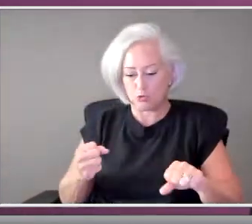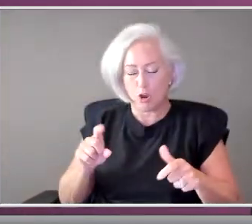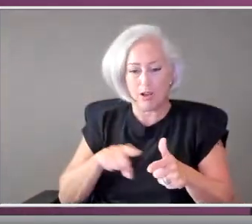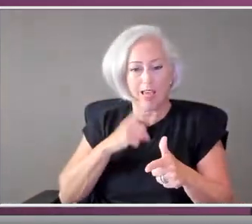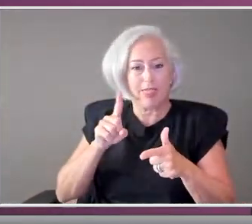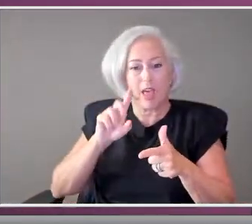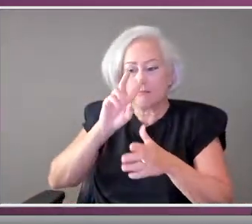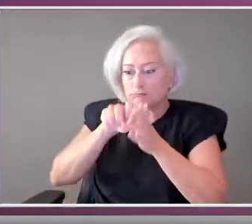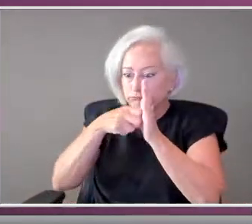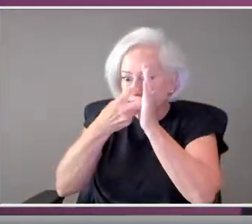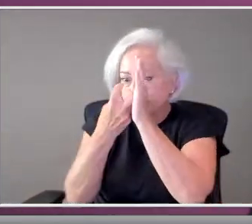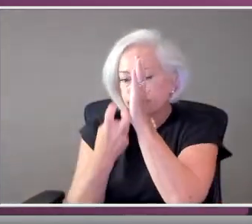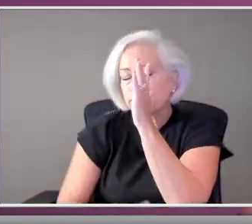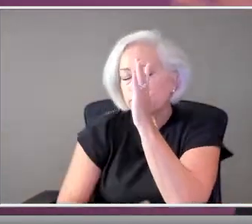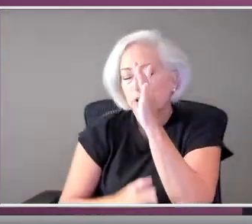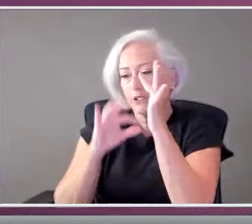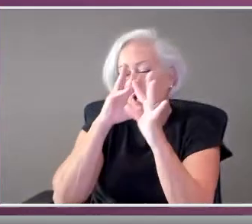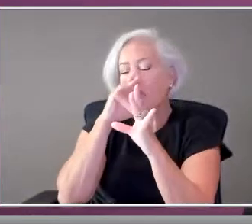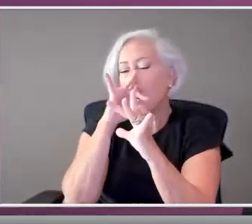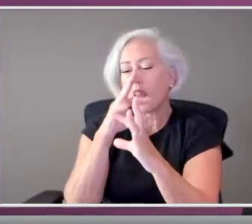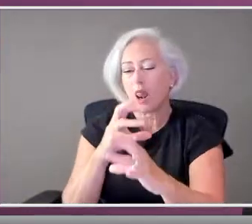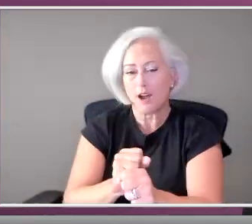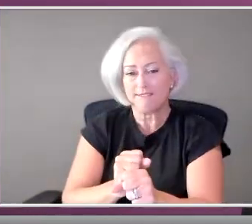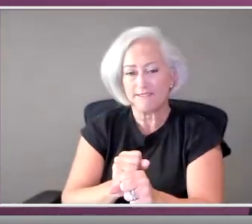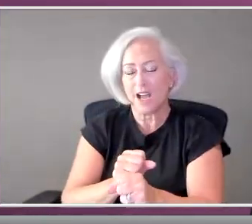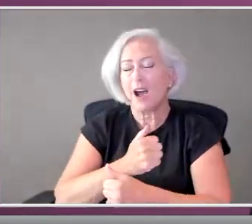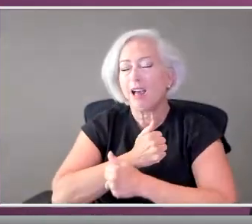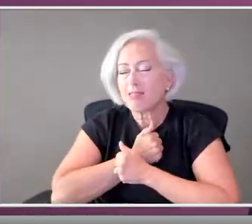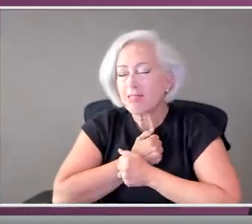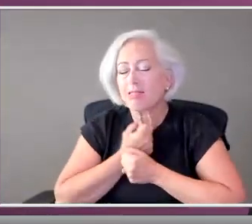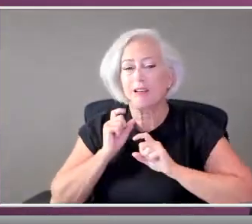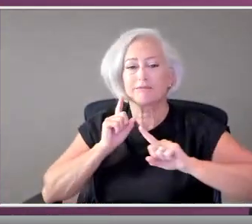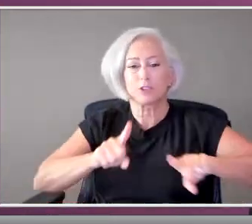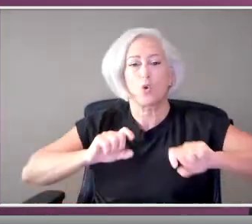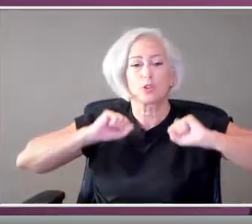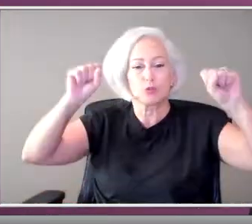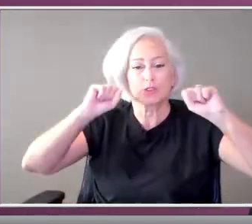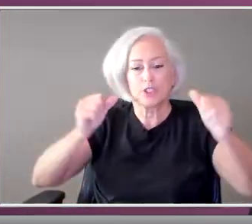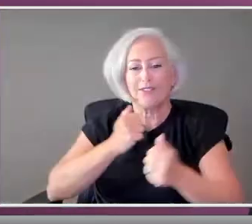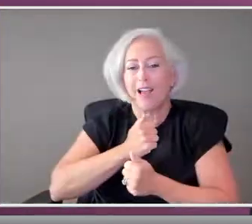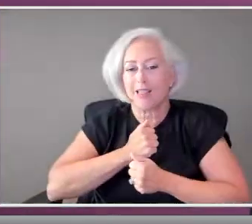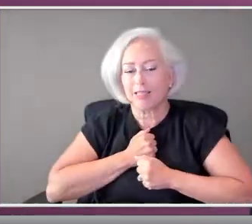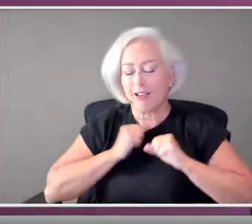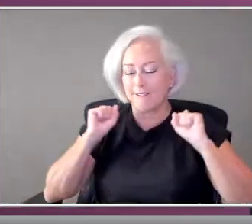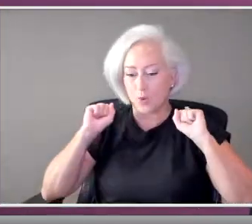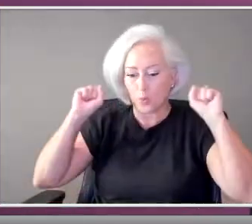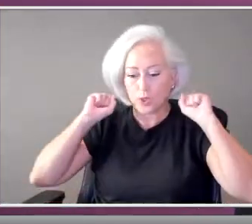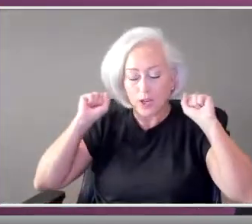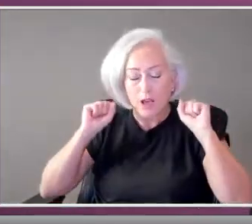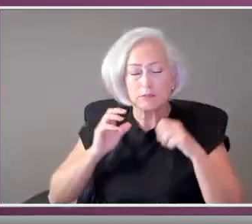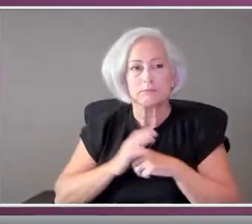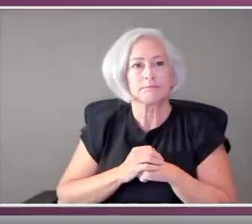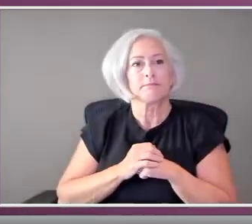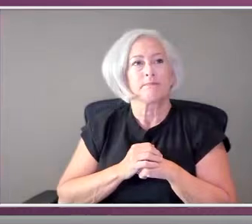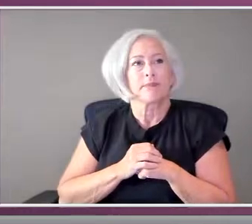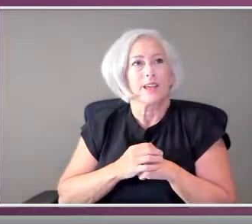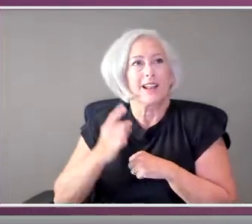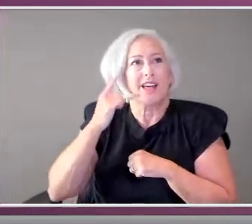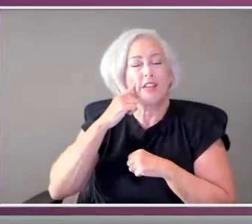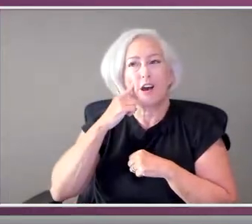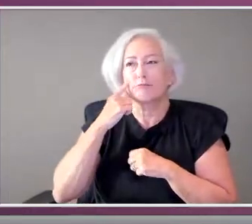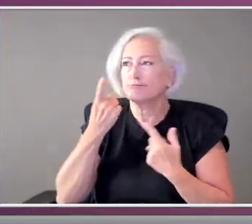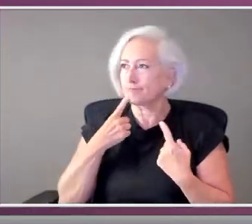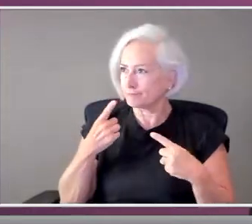I absolutely love going to the gym and I love working out. And I thought, you know what? I made it through